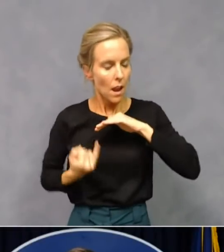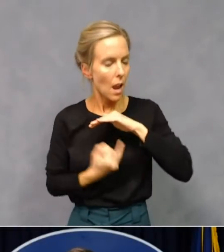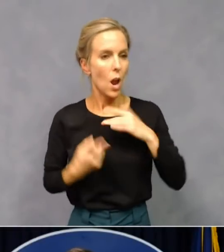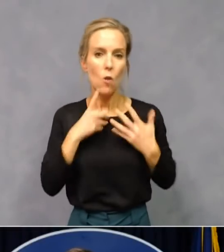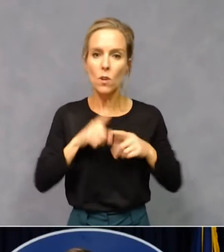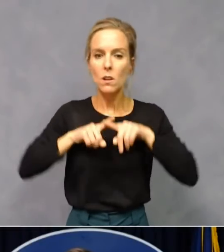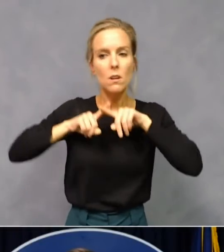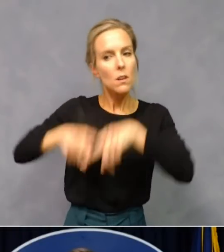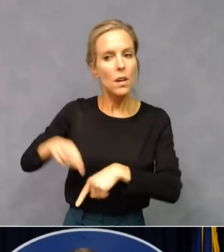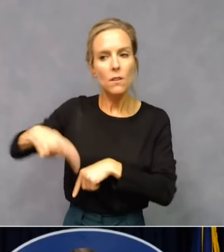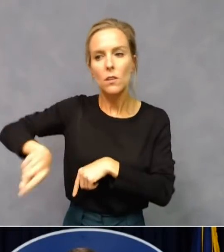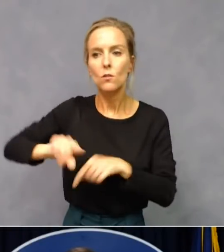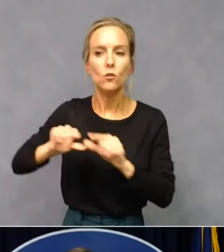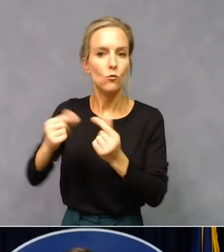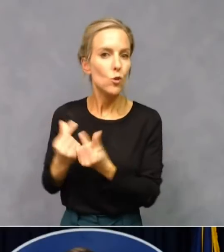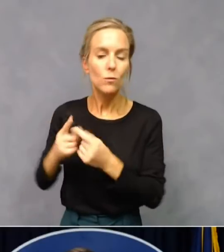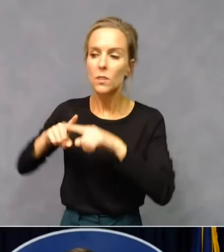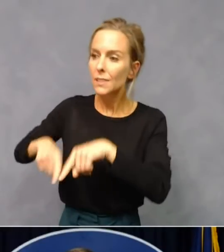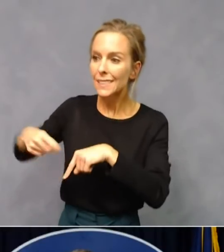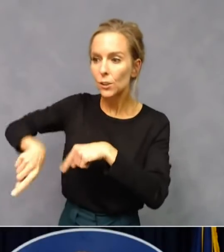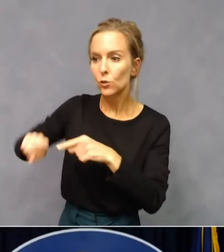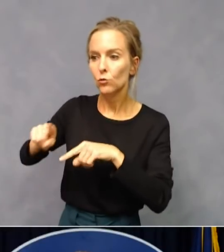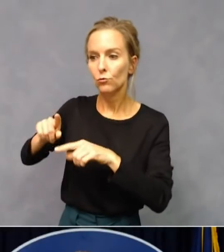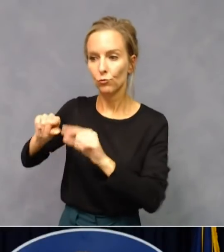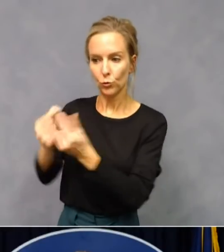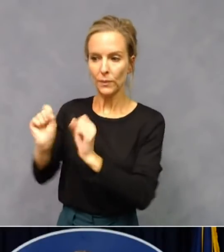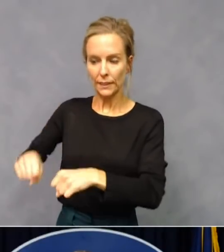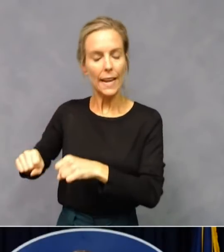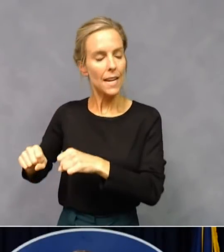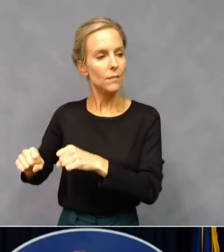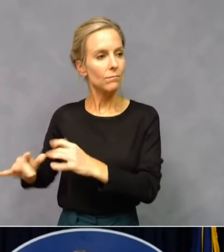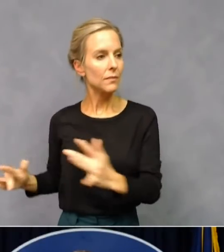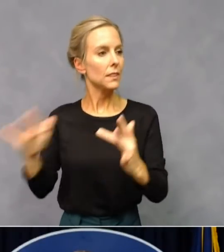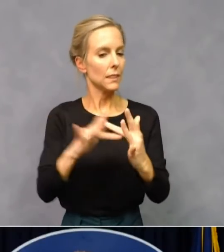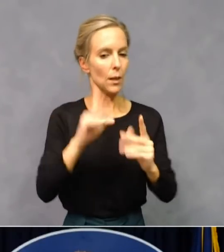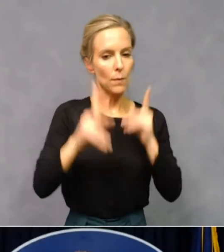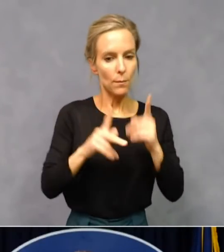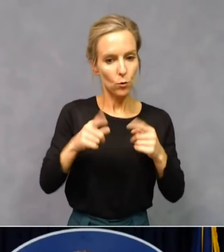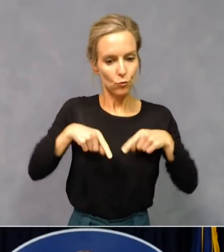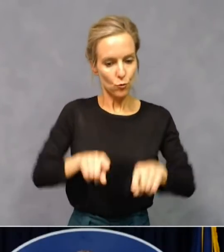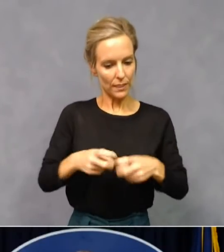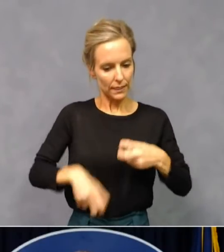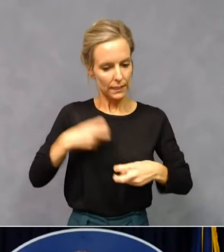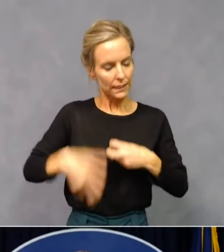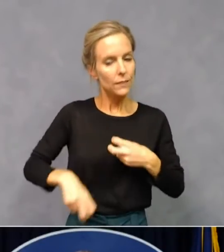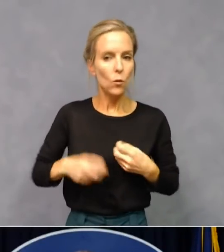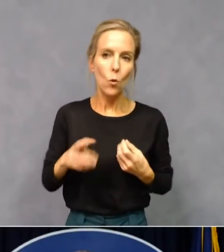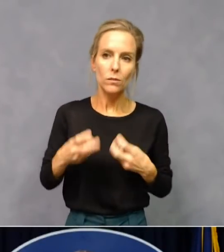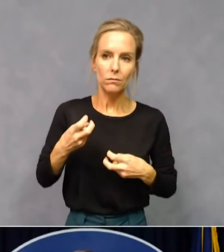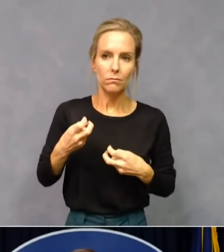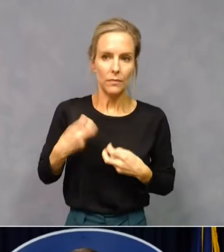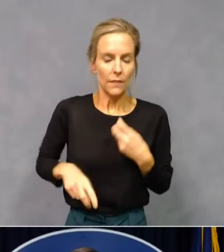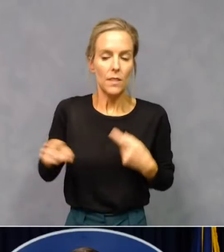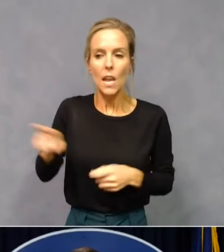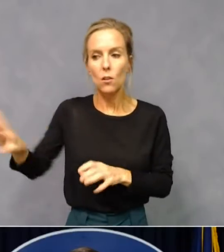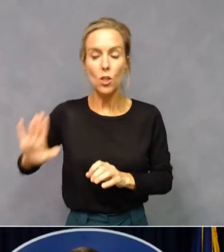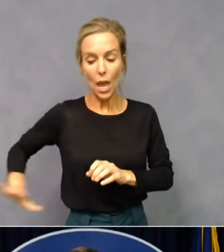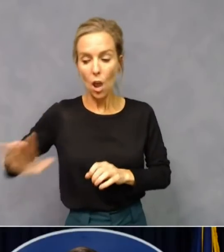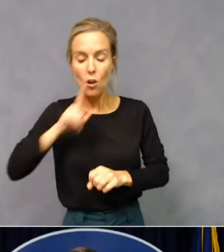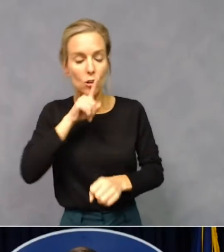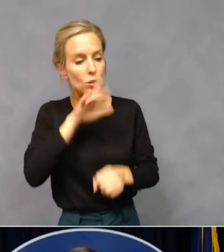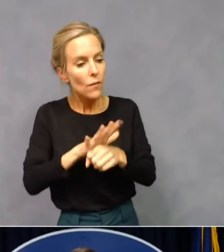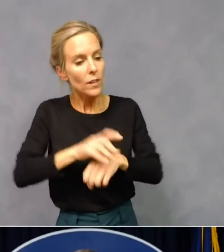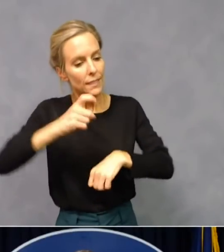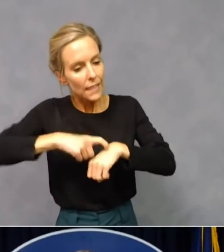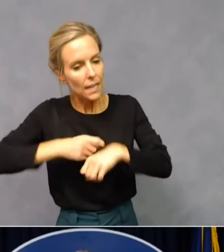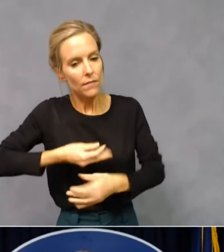ever to be able to reach people when maybe it's a little more difficult to do so. They've devoted time, energy, and funding to ease